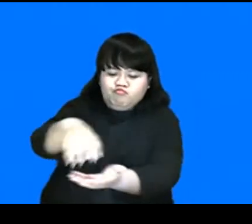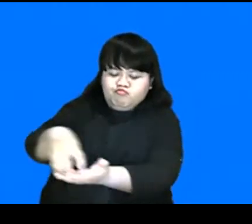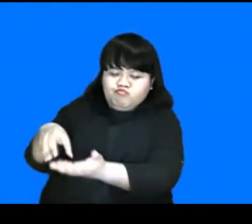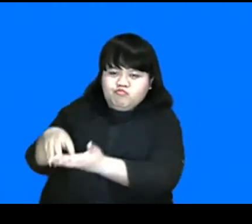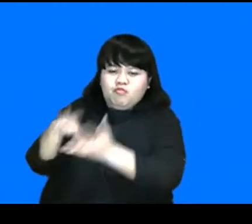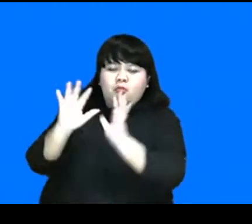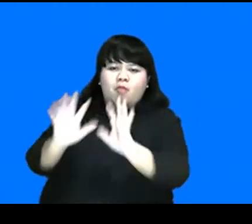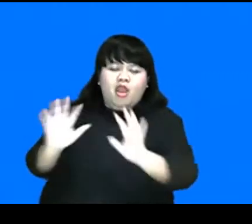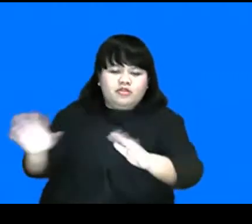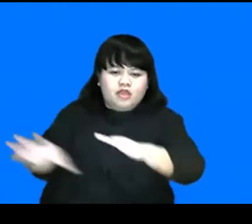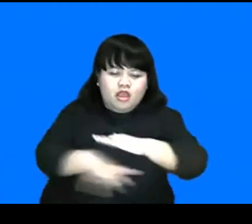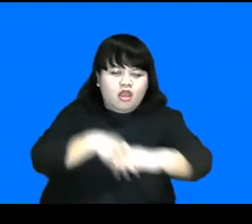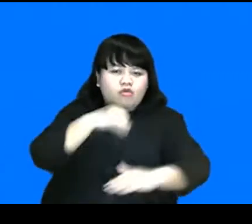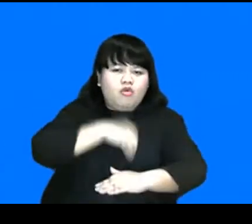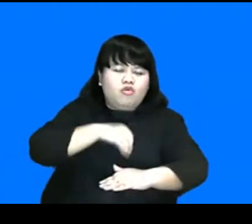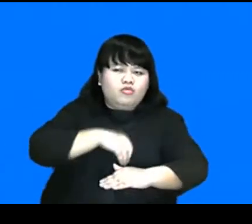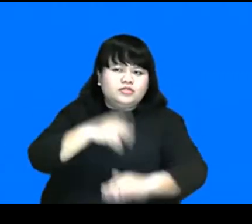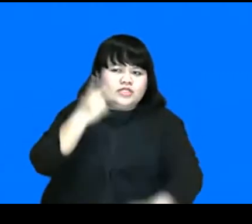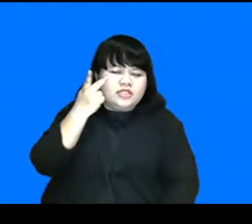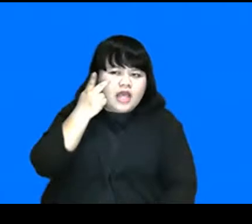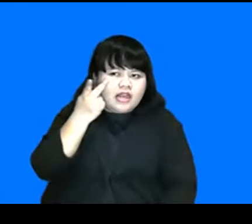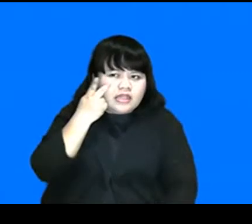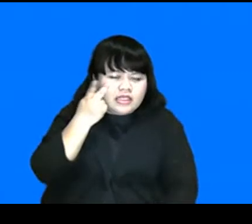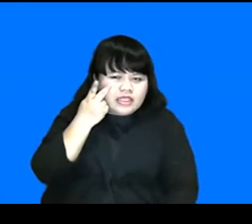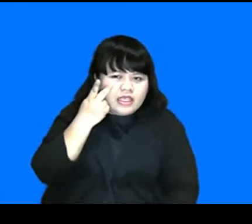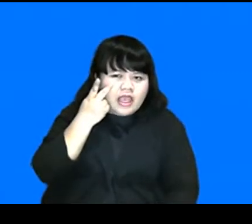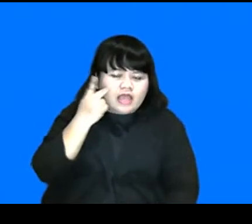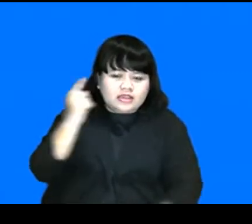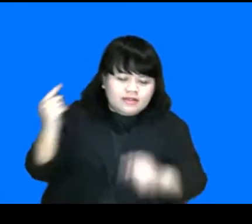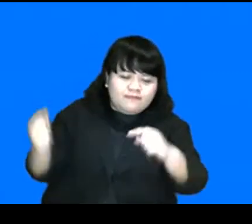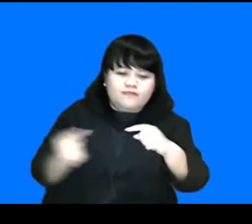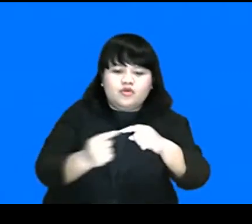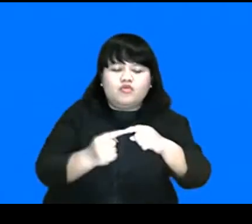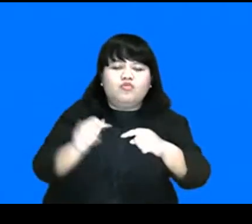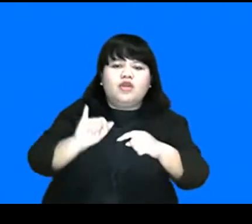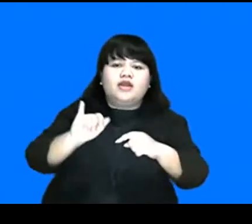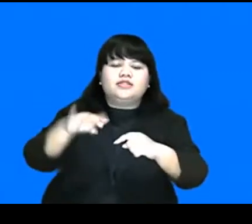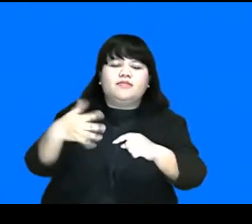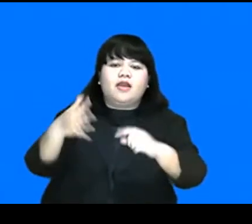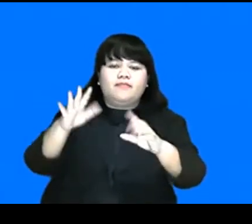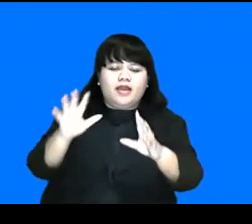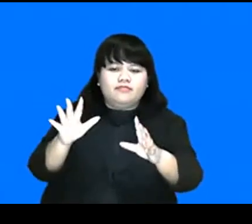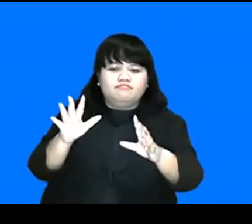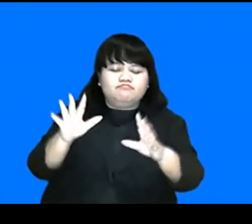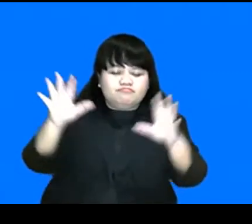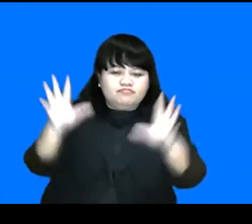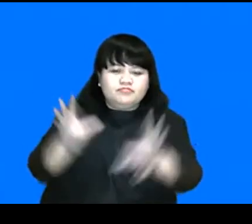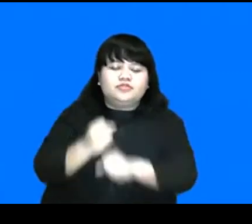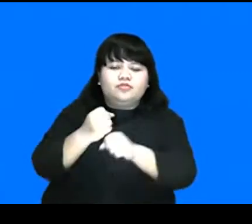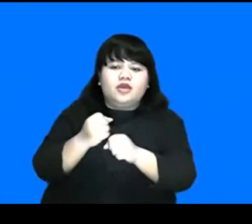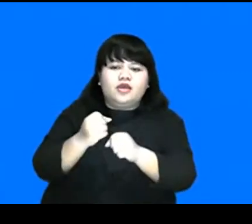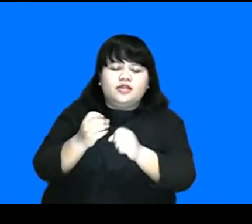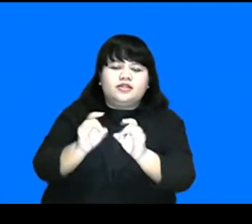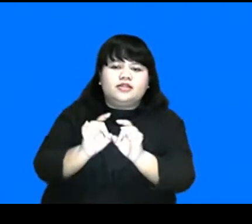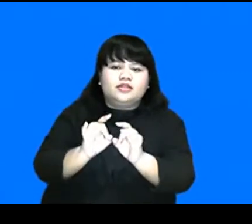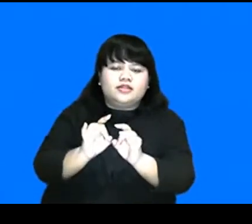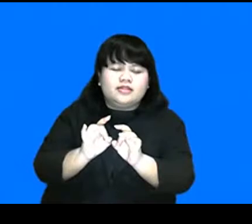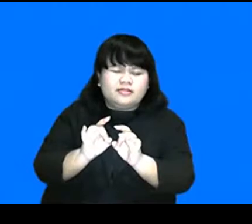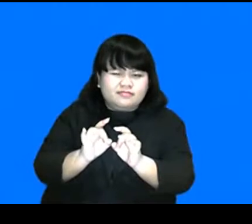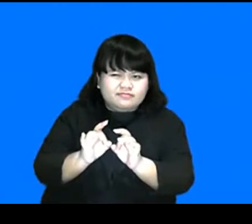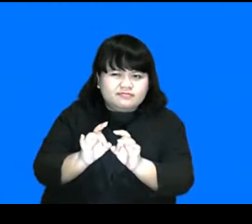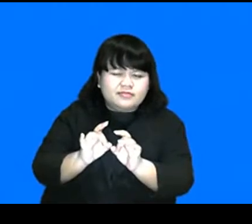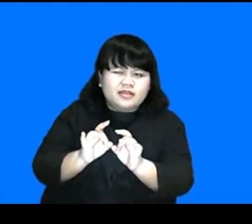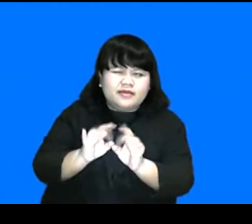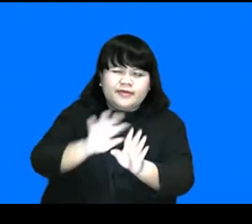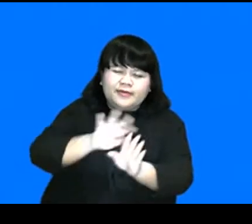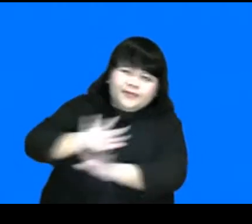at correlations, what you find that despite corruption, higher public expenditure in